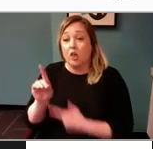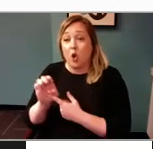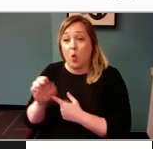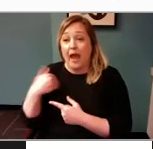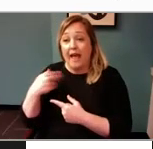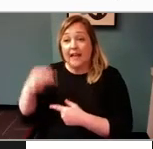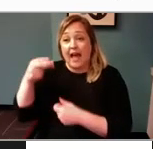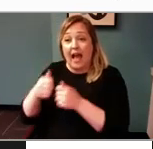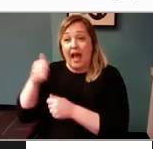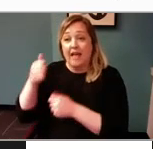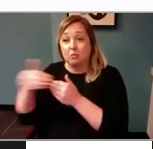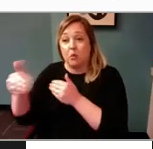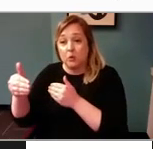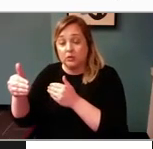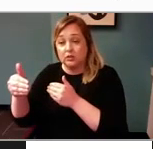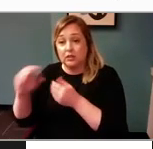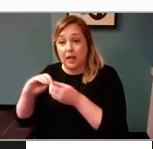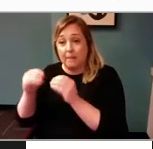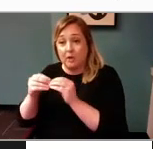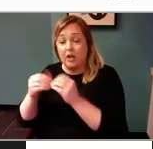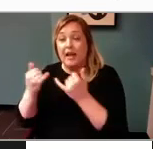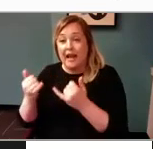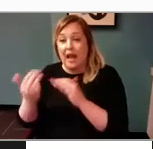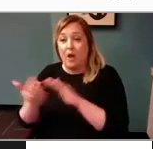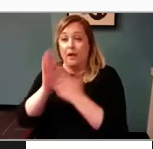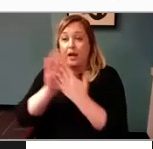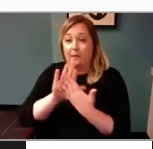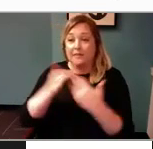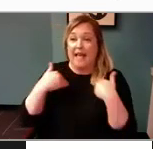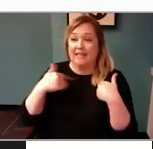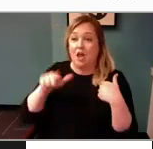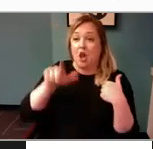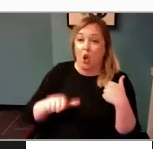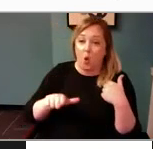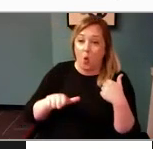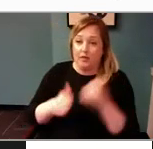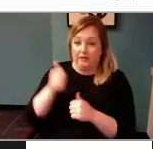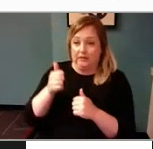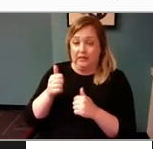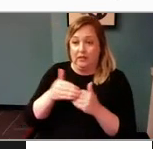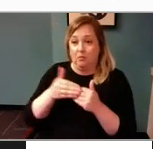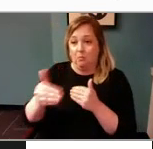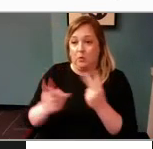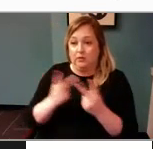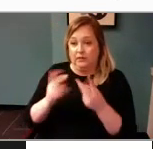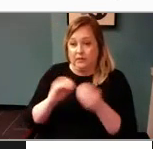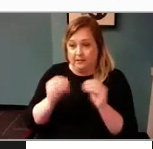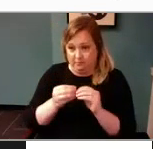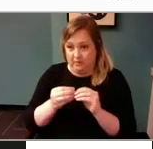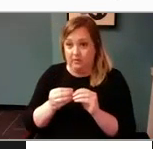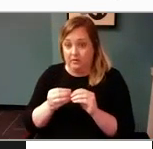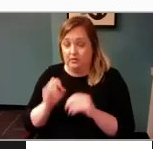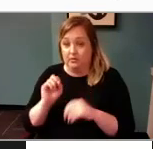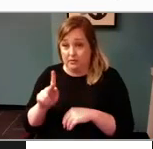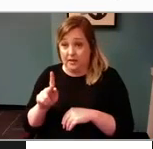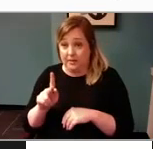with the lowest post visit number. And that is why once we reverse it, let's say that C and C prime are 2 components, and there is a node from